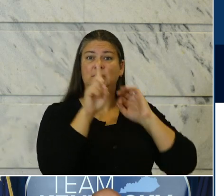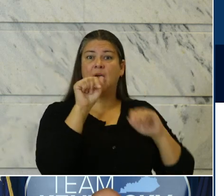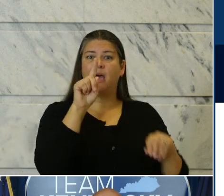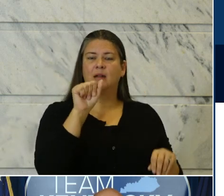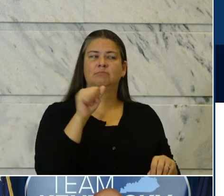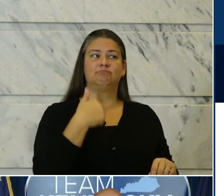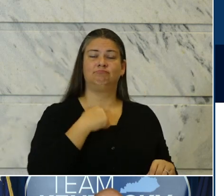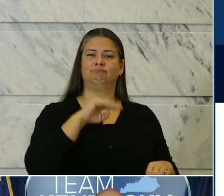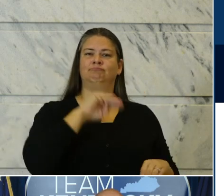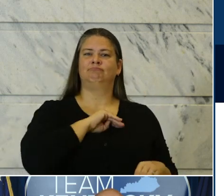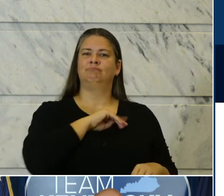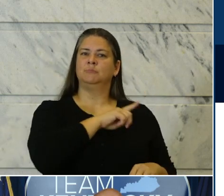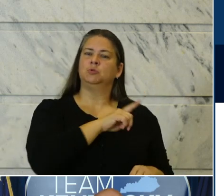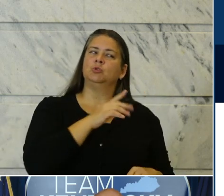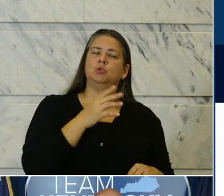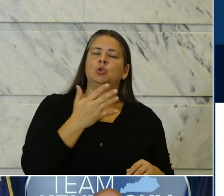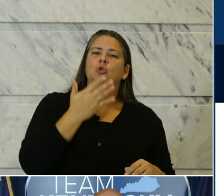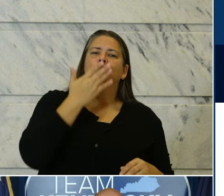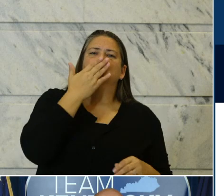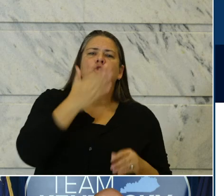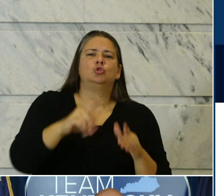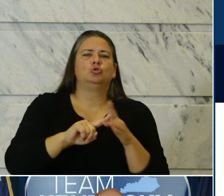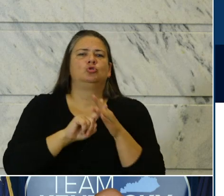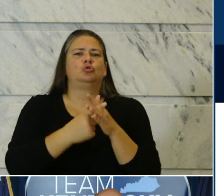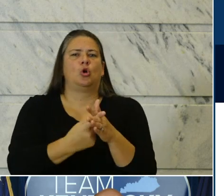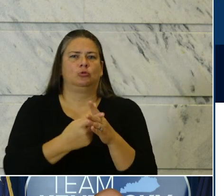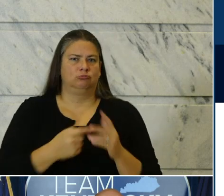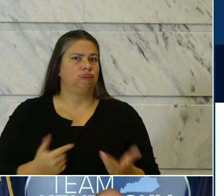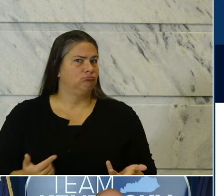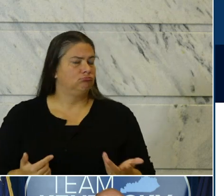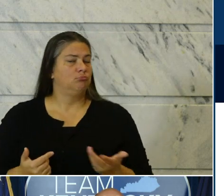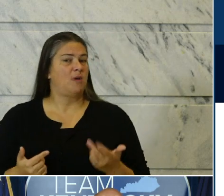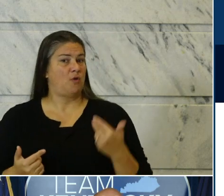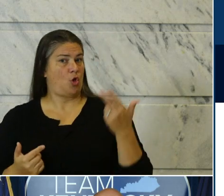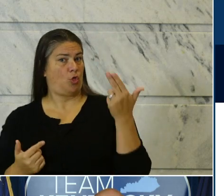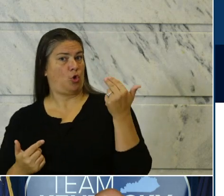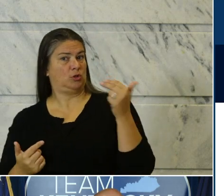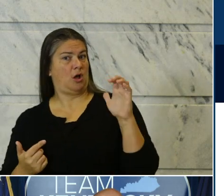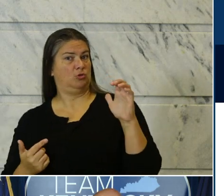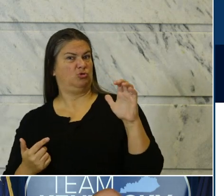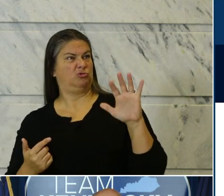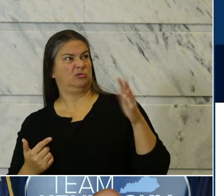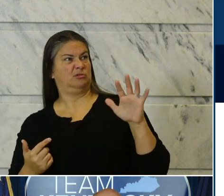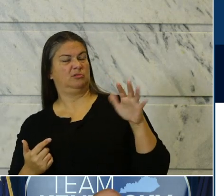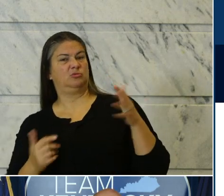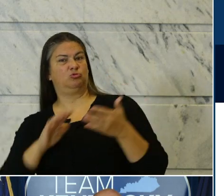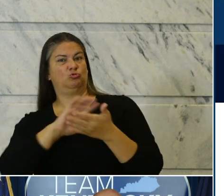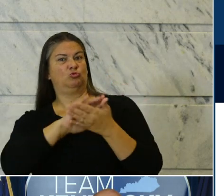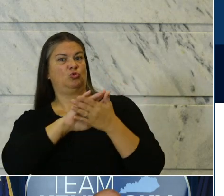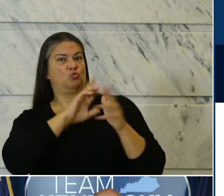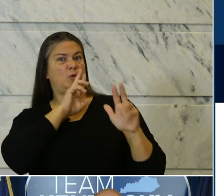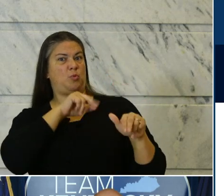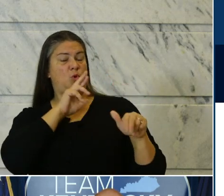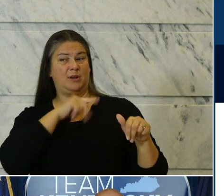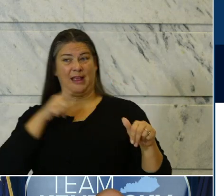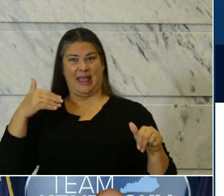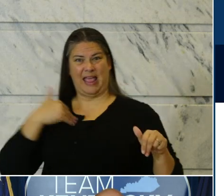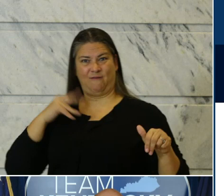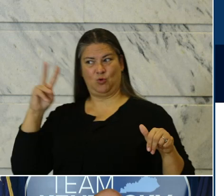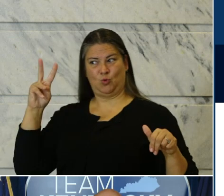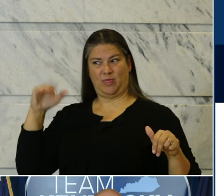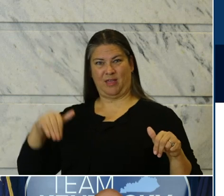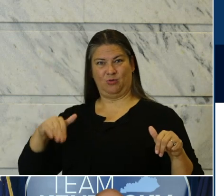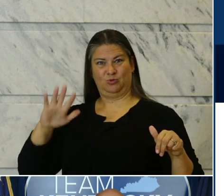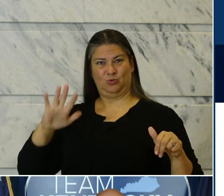is a good first step, but clearly when we're at a little over 1,300 reporting, and I just told you there's almost 2,000, we've got a ways to